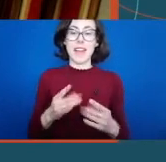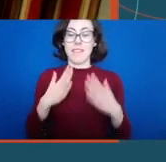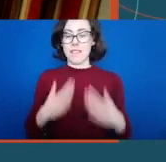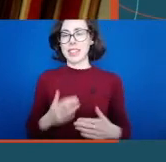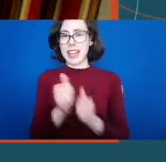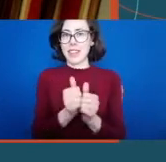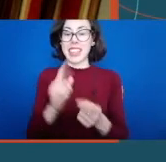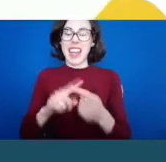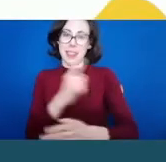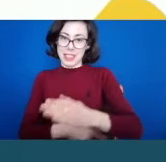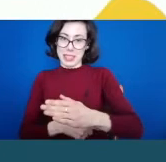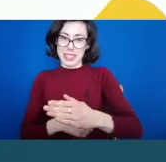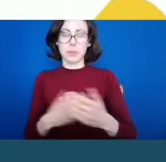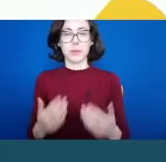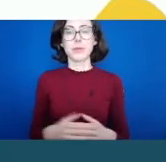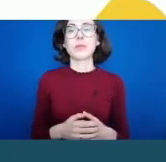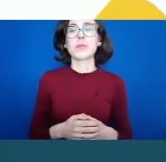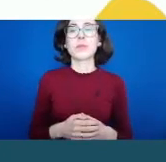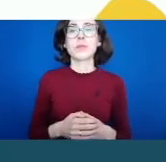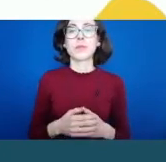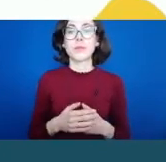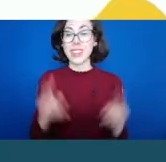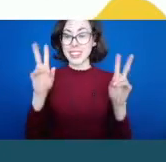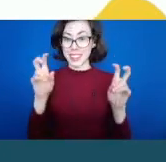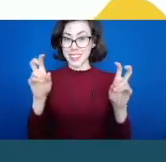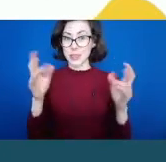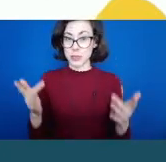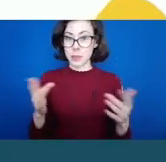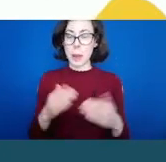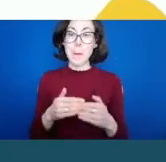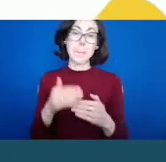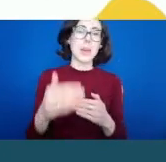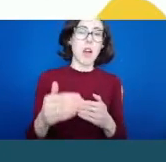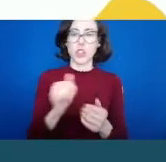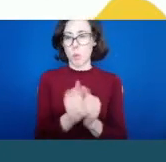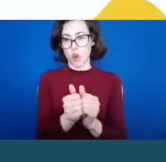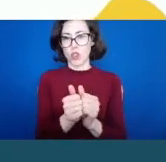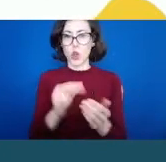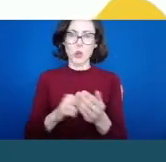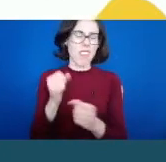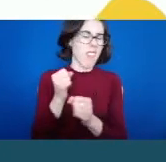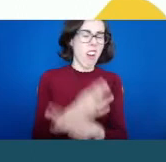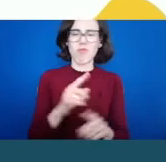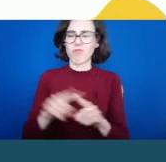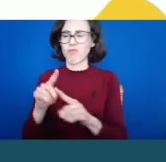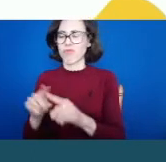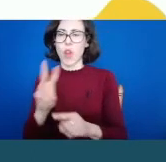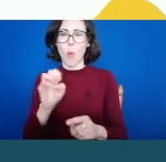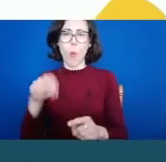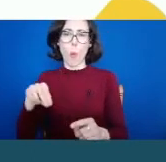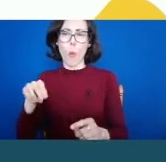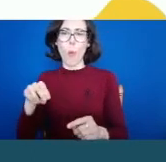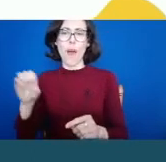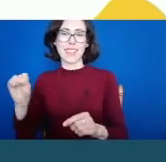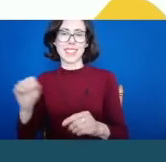and begin the presentation. The title of the presentation is Beyond Sport, Using All Forms of Wellness to Optimize